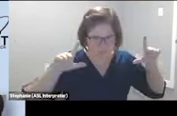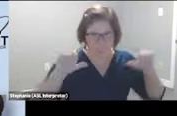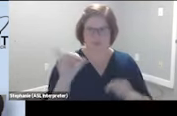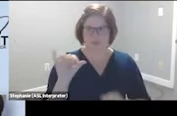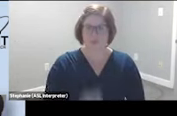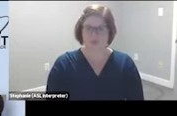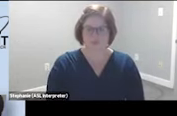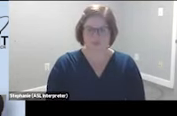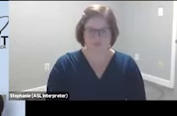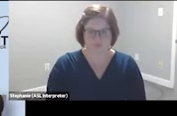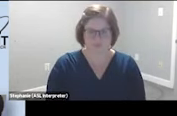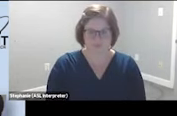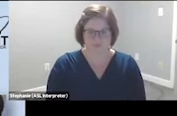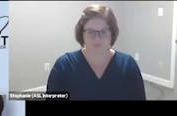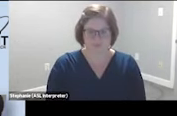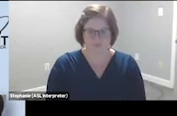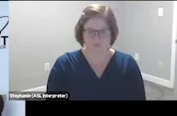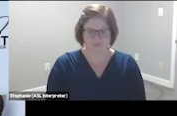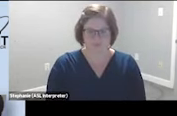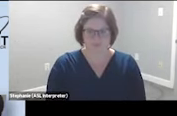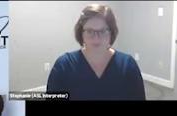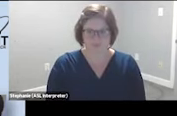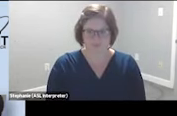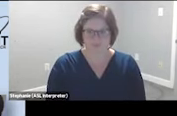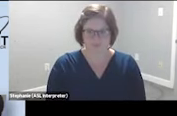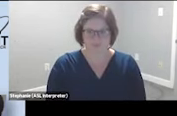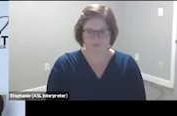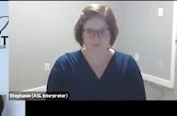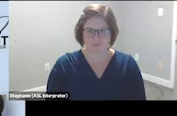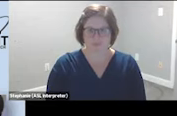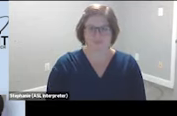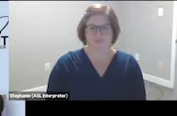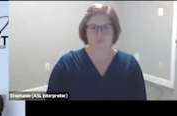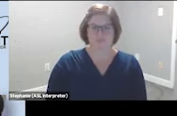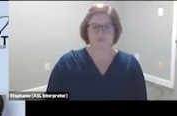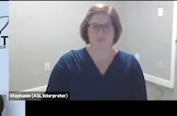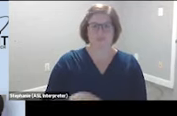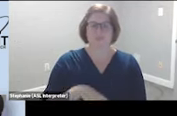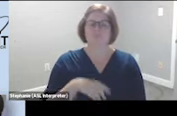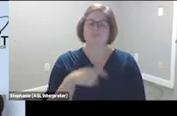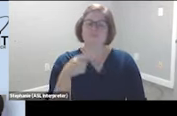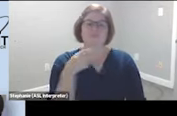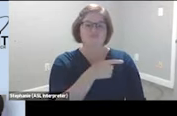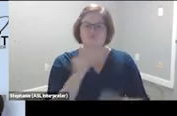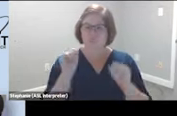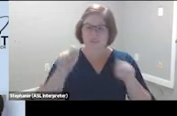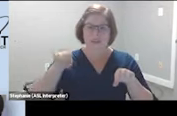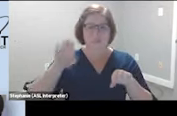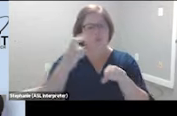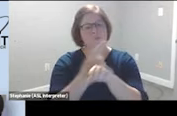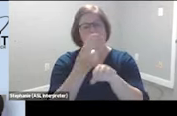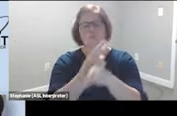be used, of course, for any device that can produce an HDMI output. So here's an example of